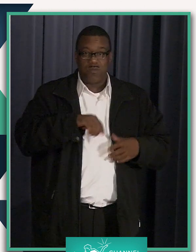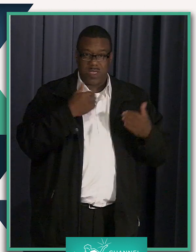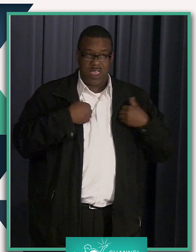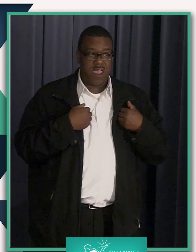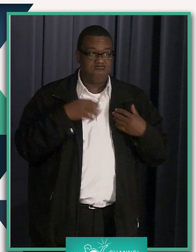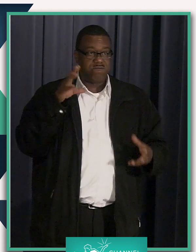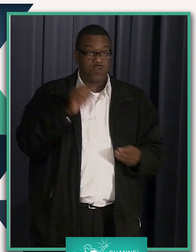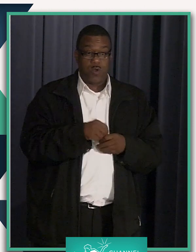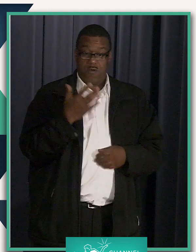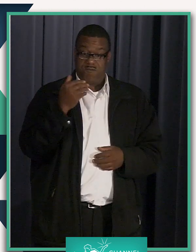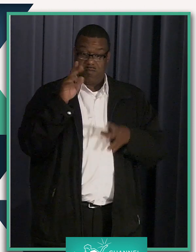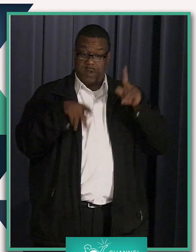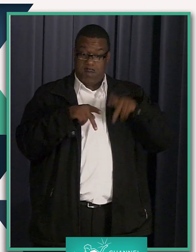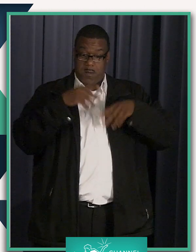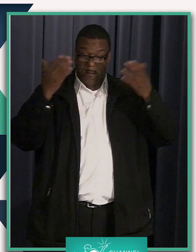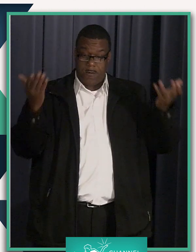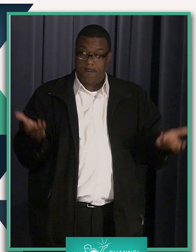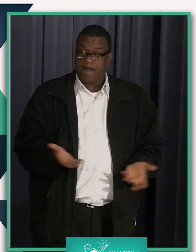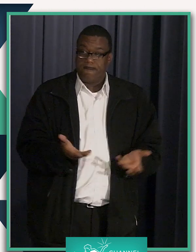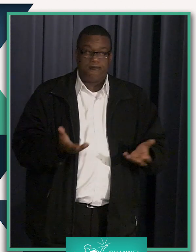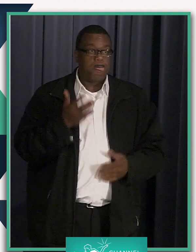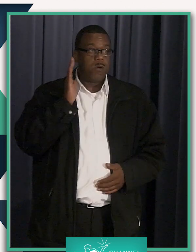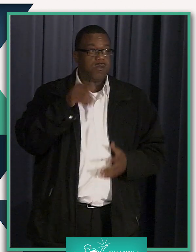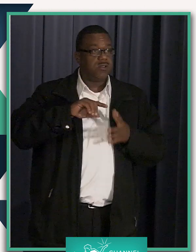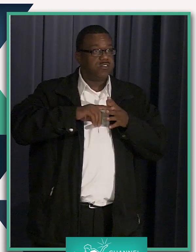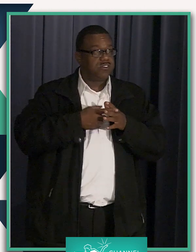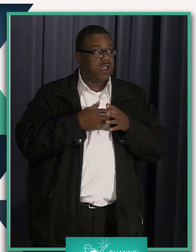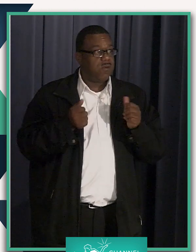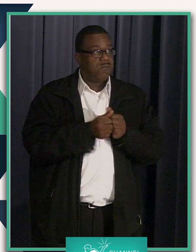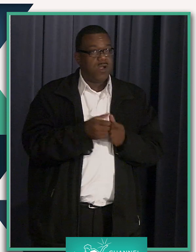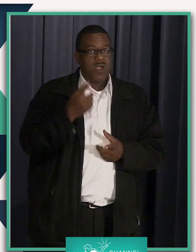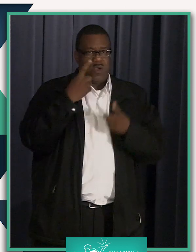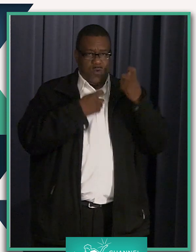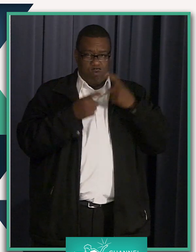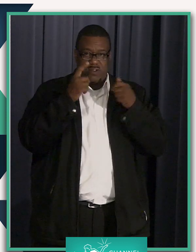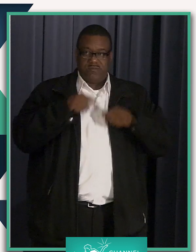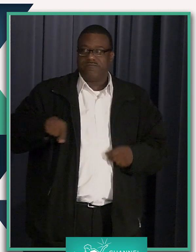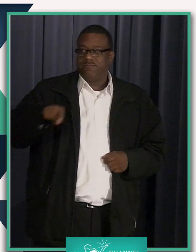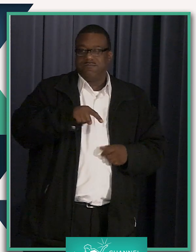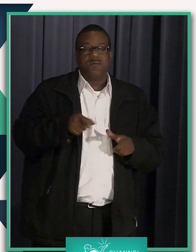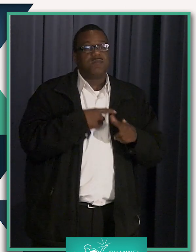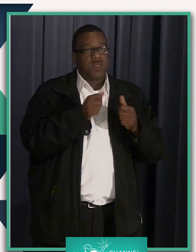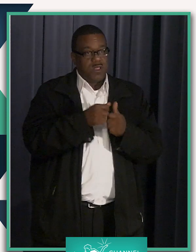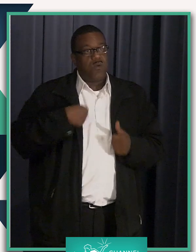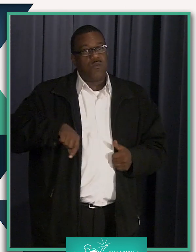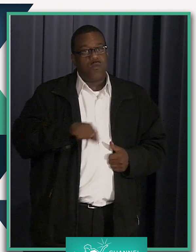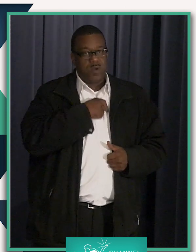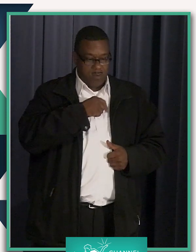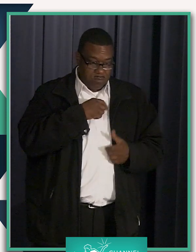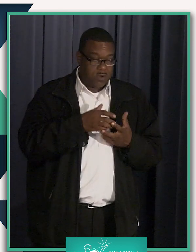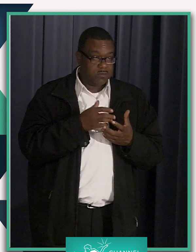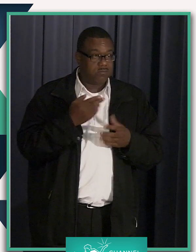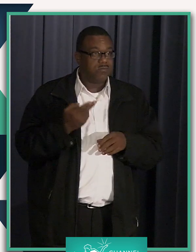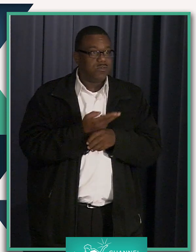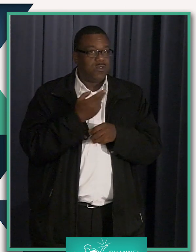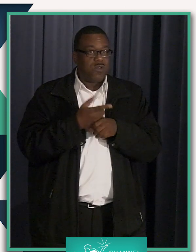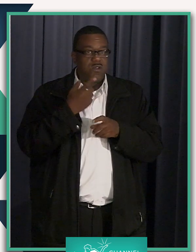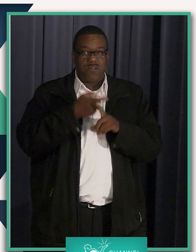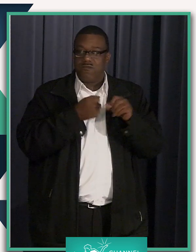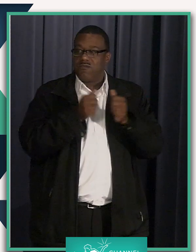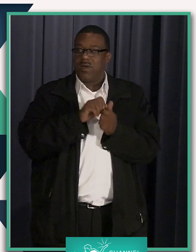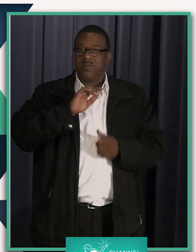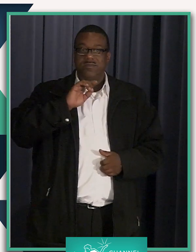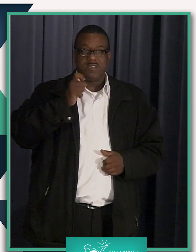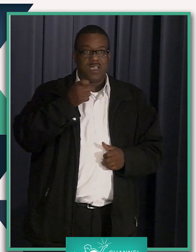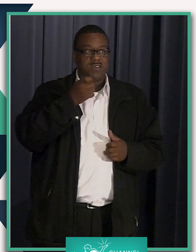people here on site with me. We're going to start with questions from them, and then we will work in our questions from text and